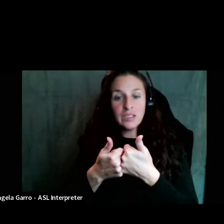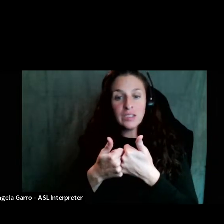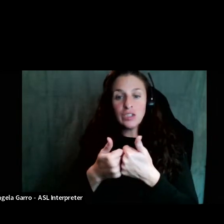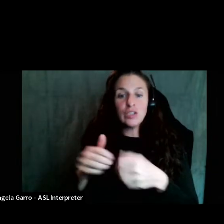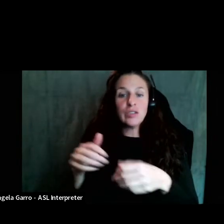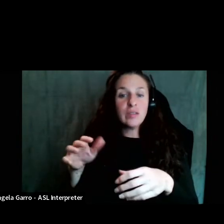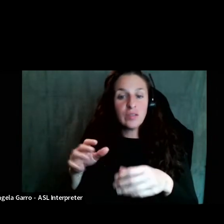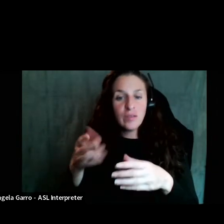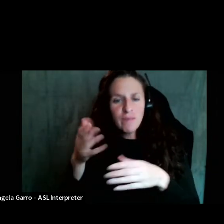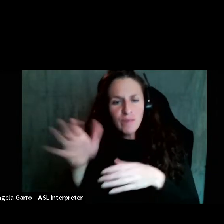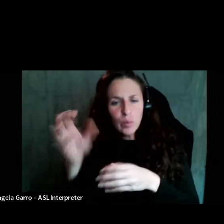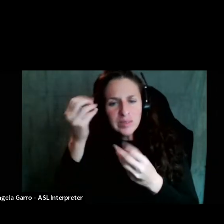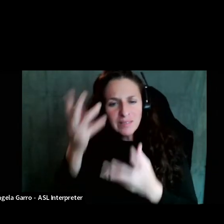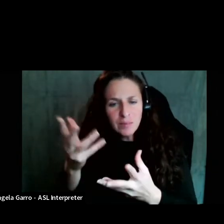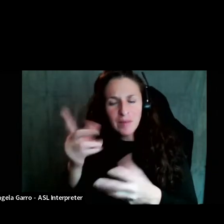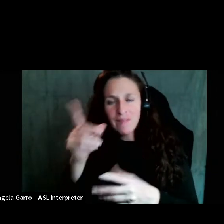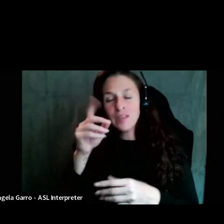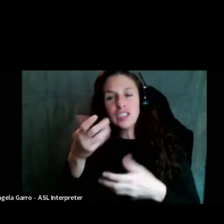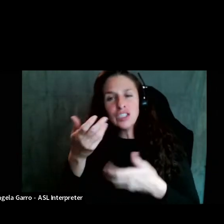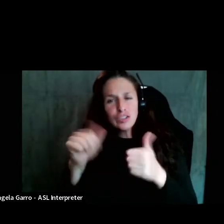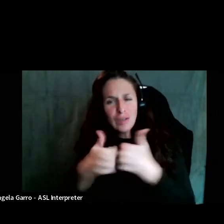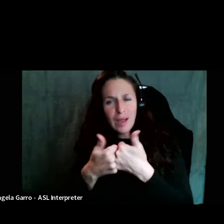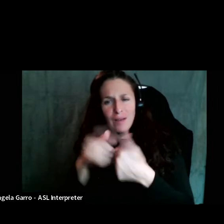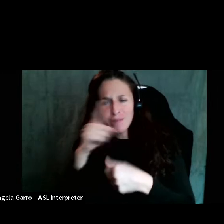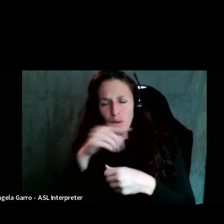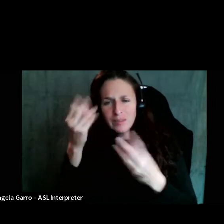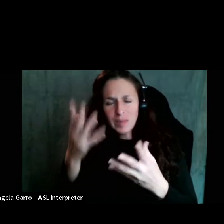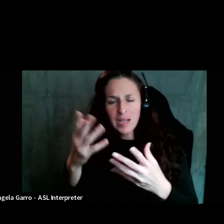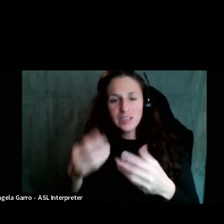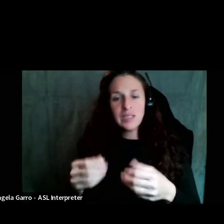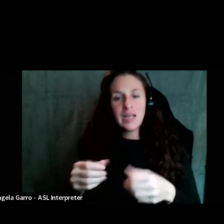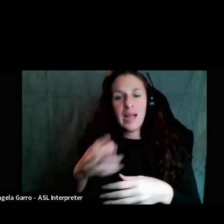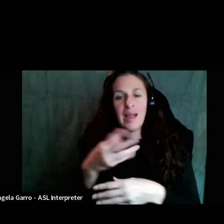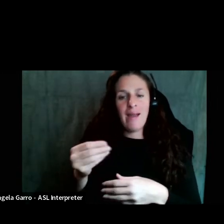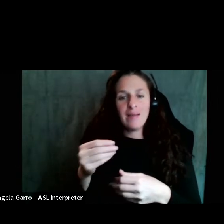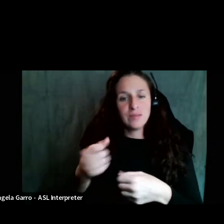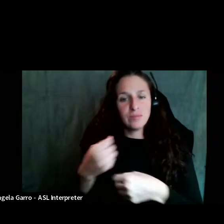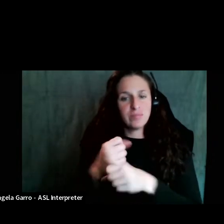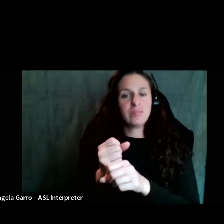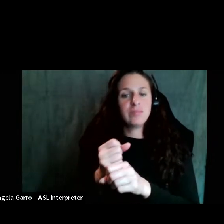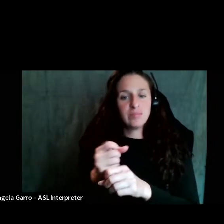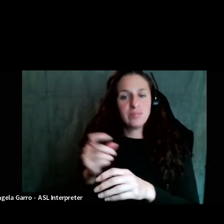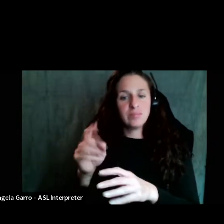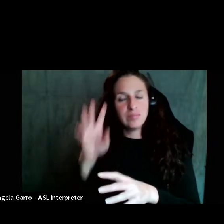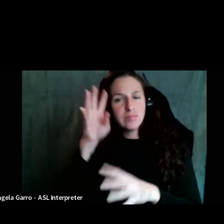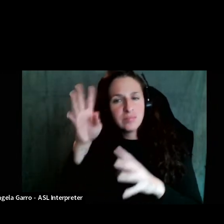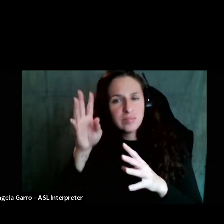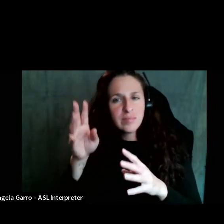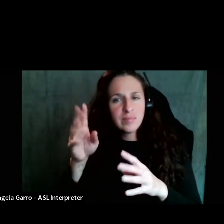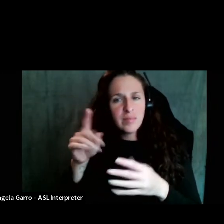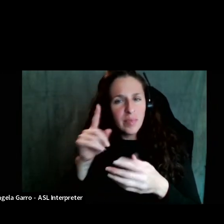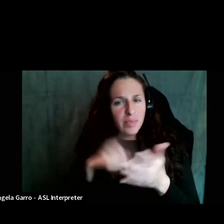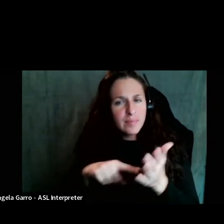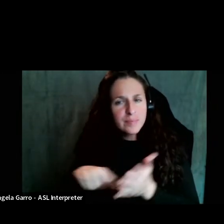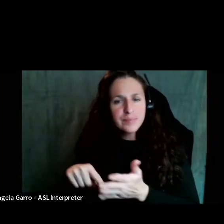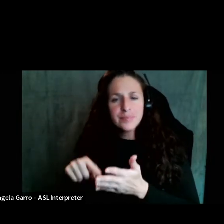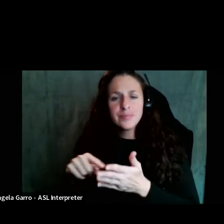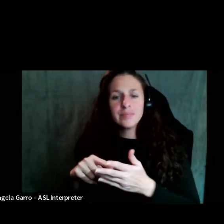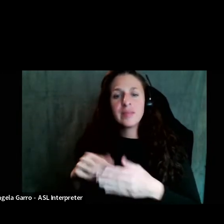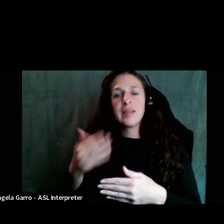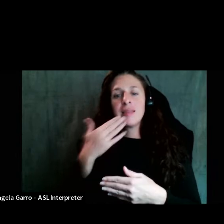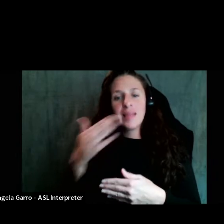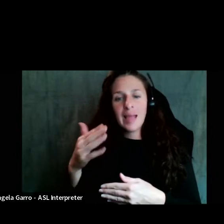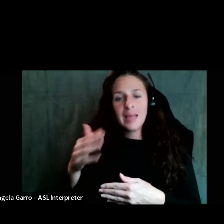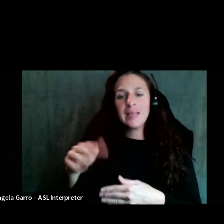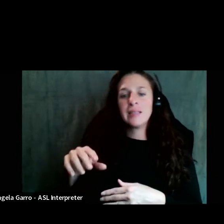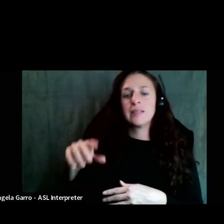critical thinkers. So I just want to applaud our teachers, such as Ms. Showman and Ms. Thompson, for giving their